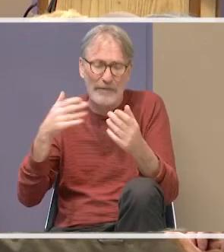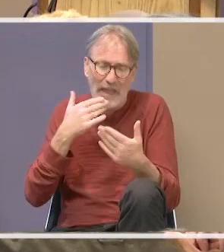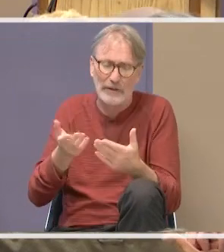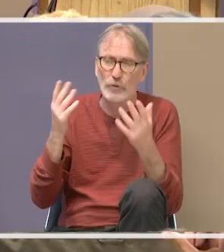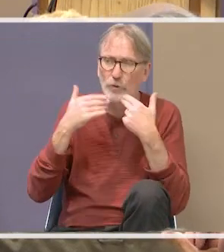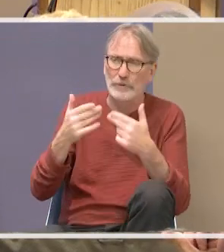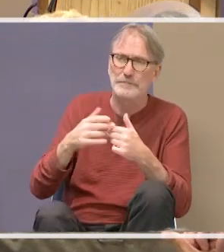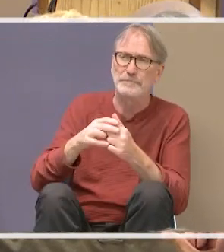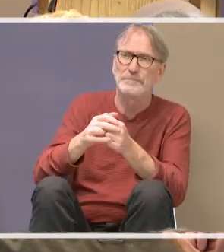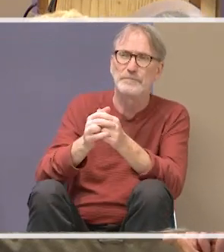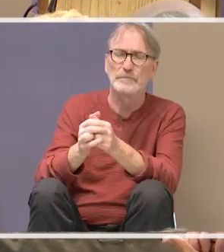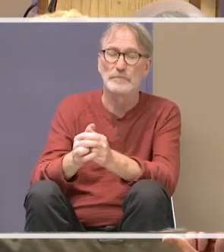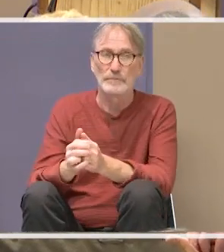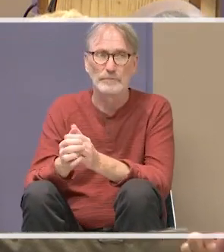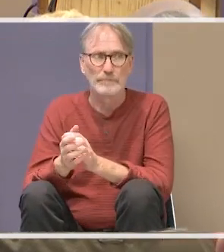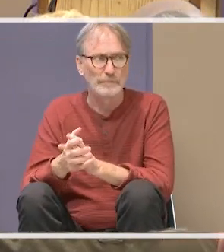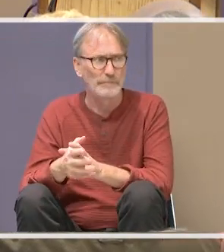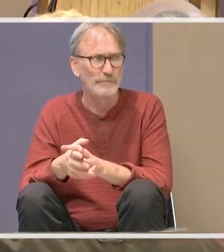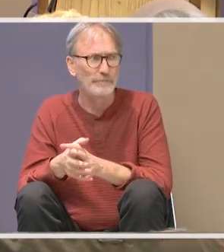very much.